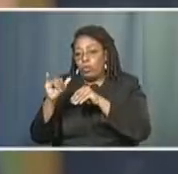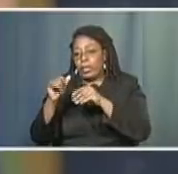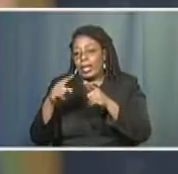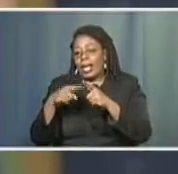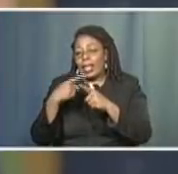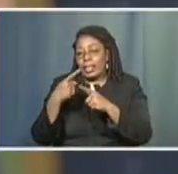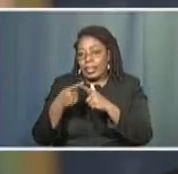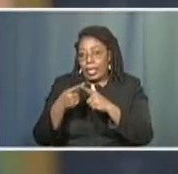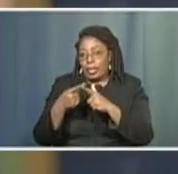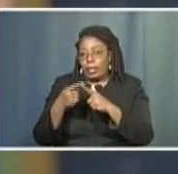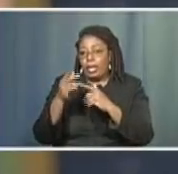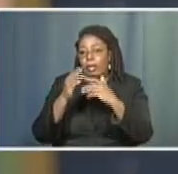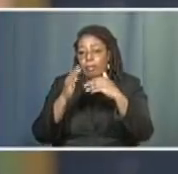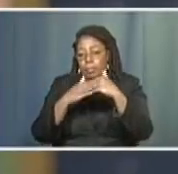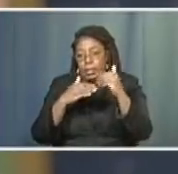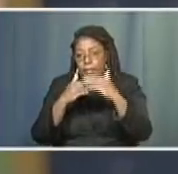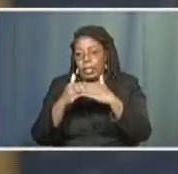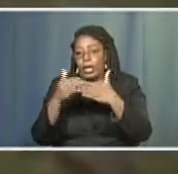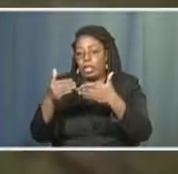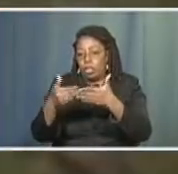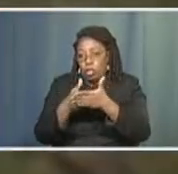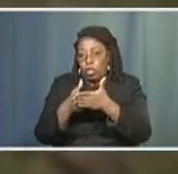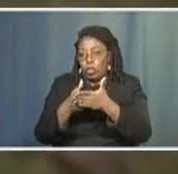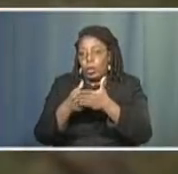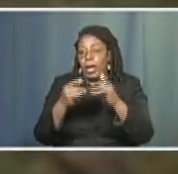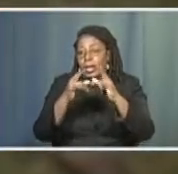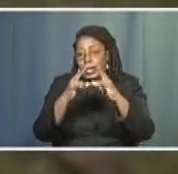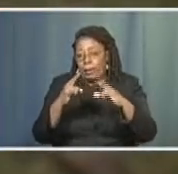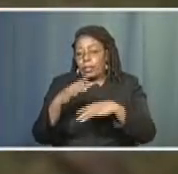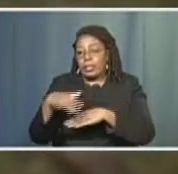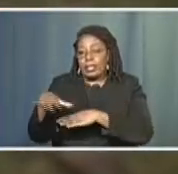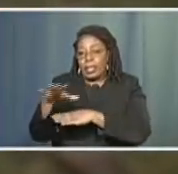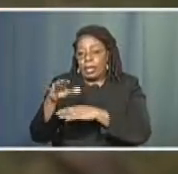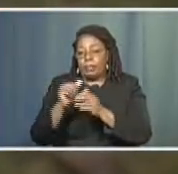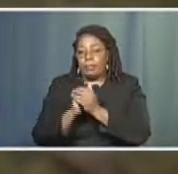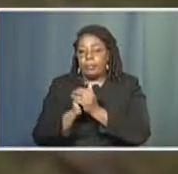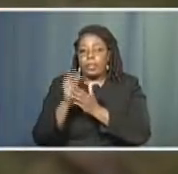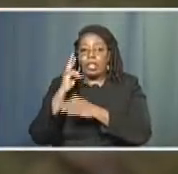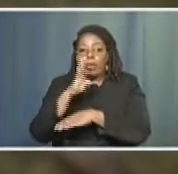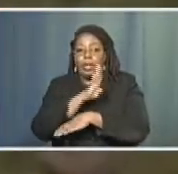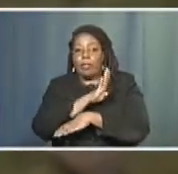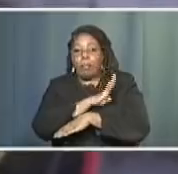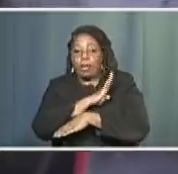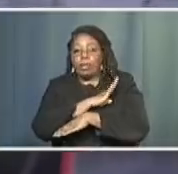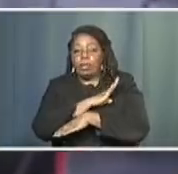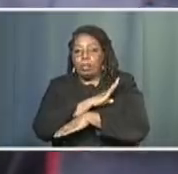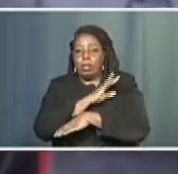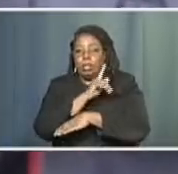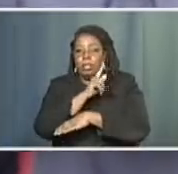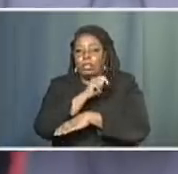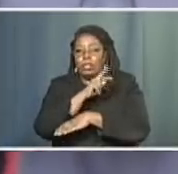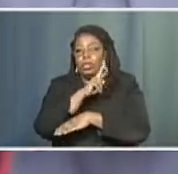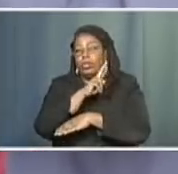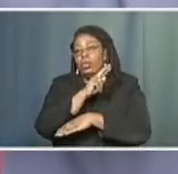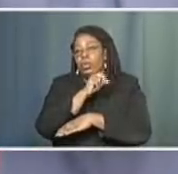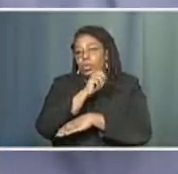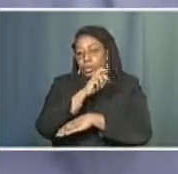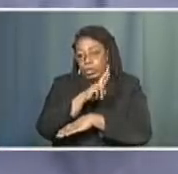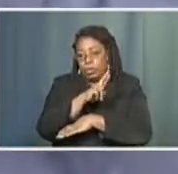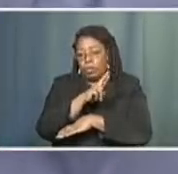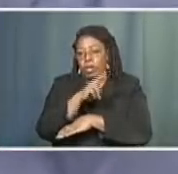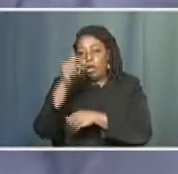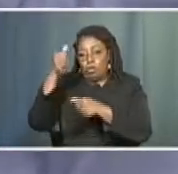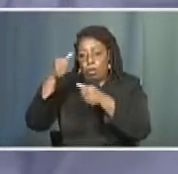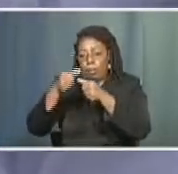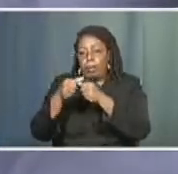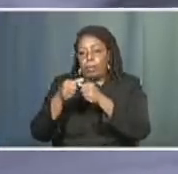laying down roots at its current campus. St. Andrew's alumni Loretta Butler Turner walked down memory lane to reminisce about her life at